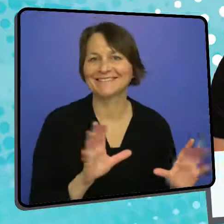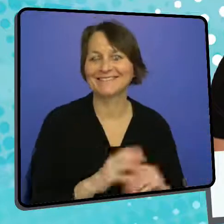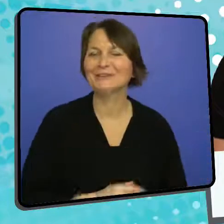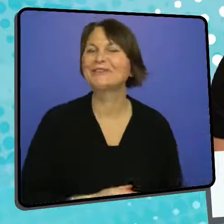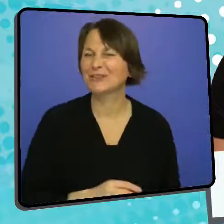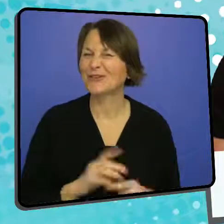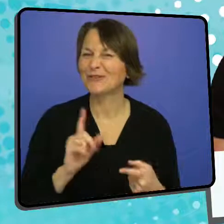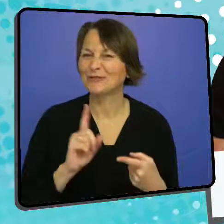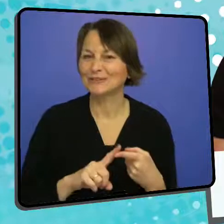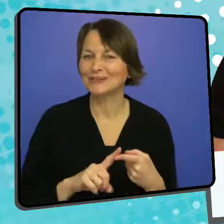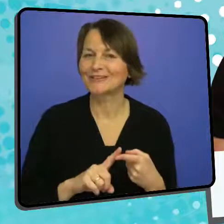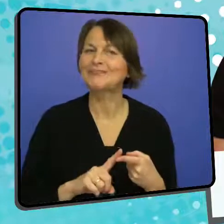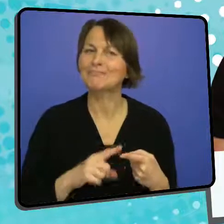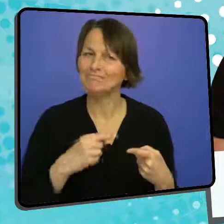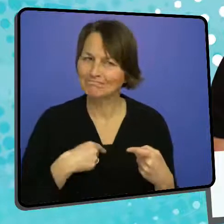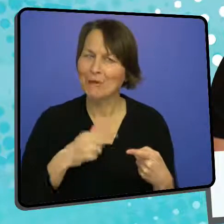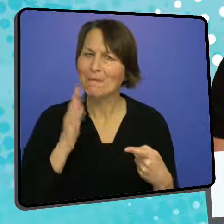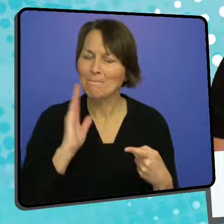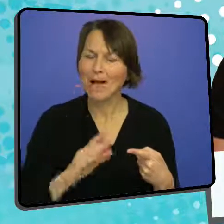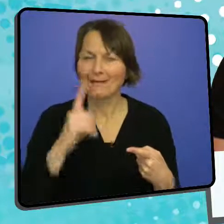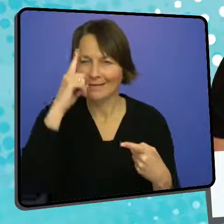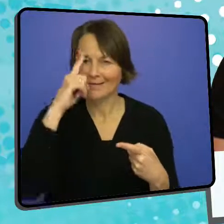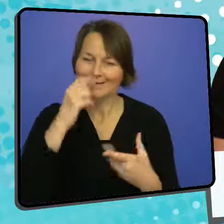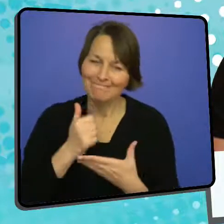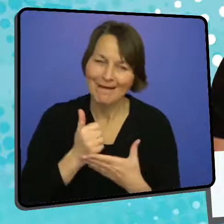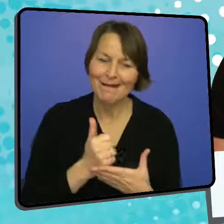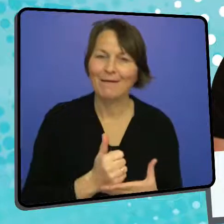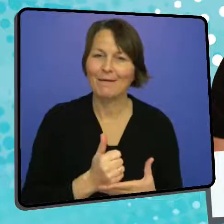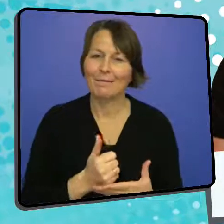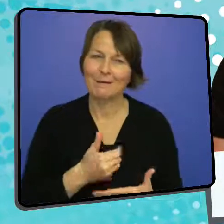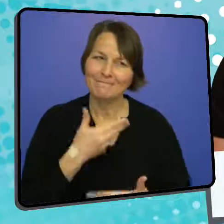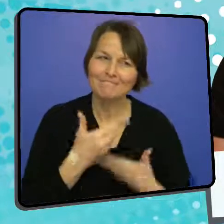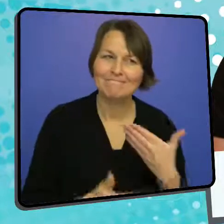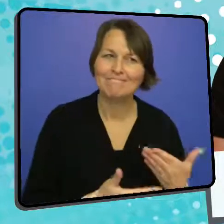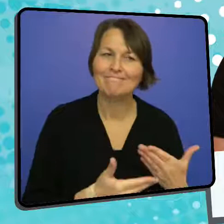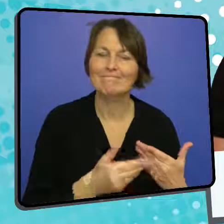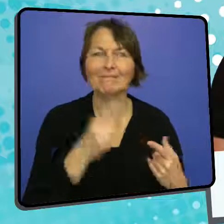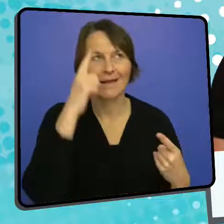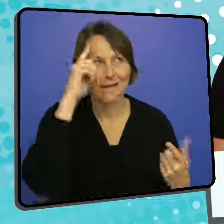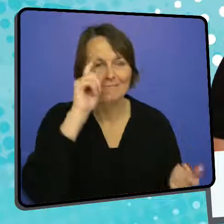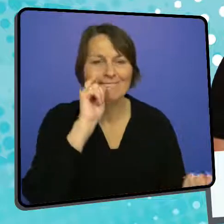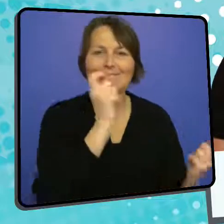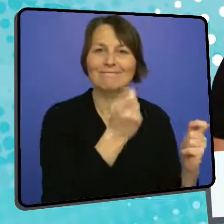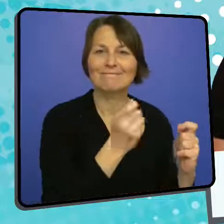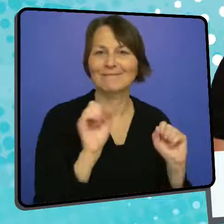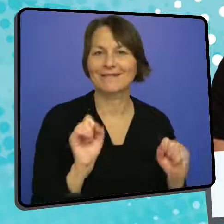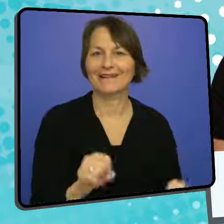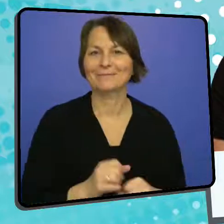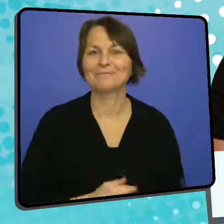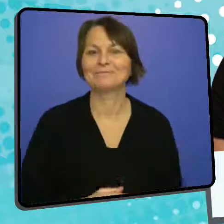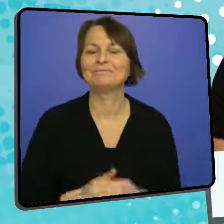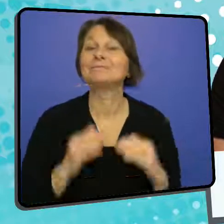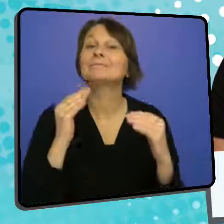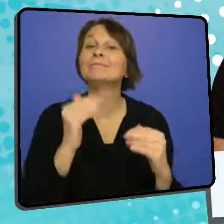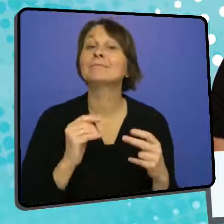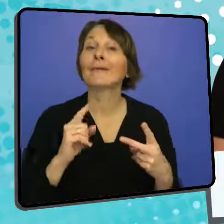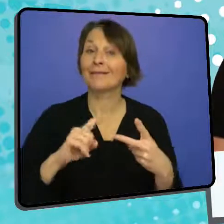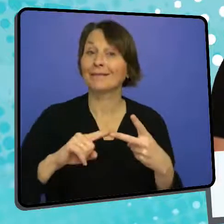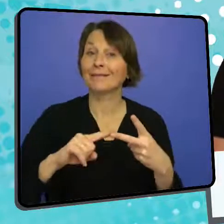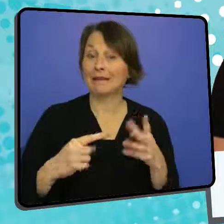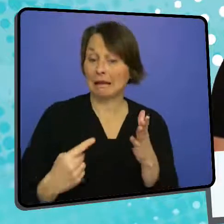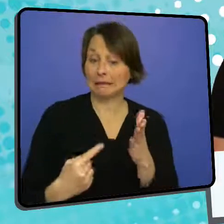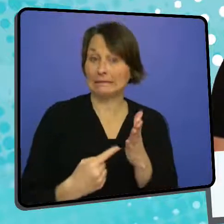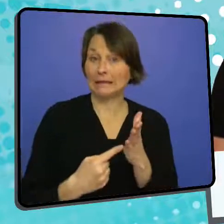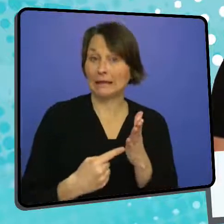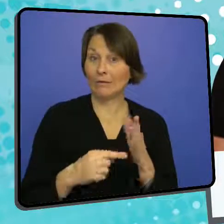to transition into that needs to have. And then when it comes to the technical expertise, is obviously